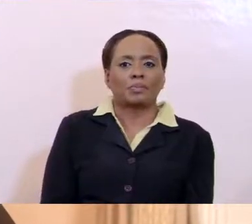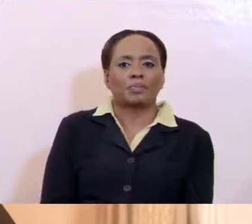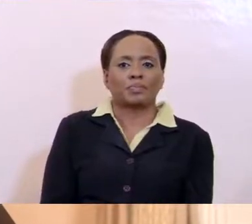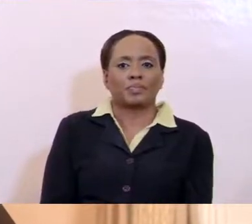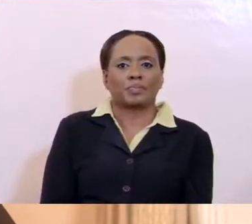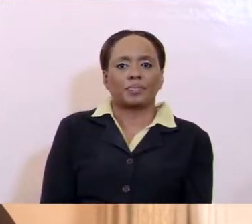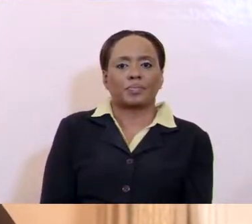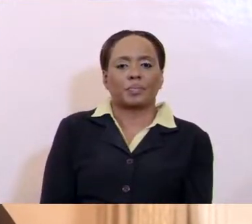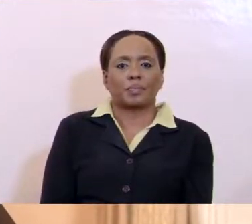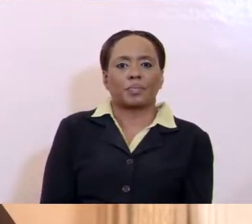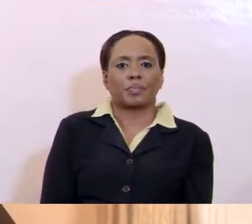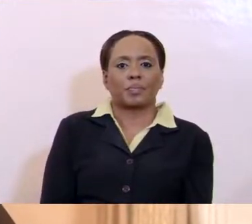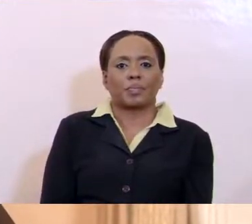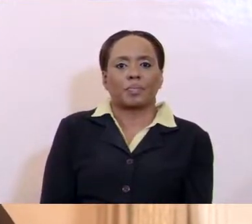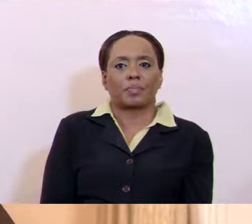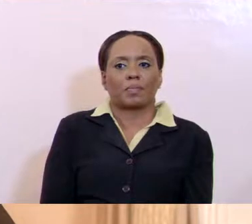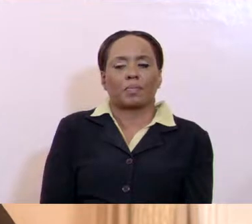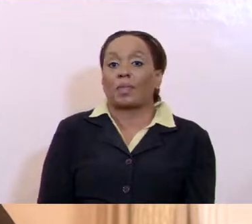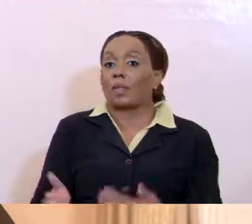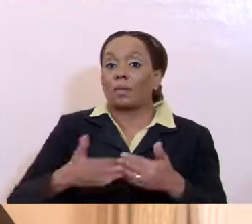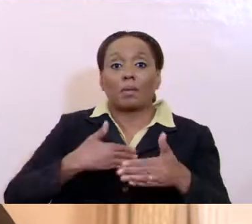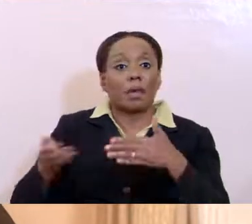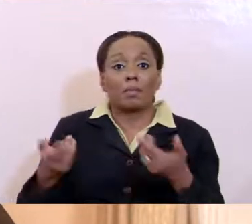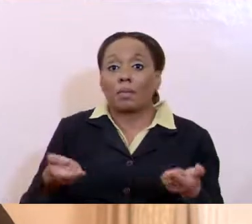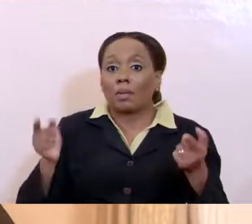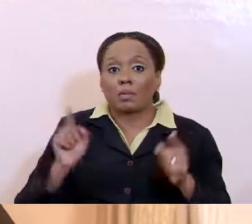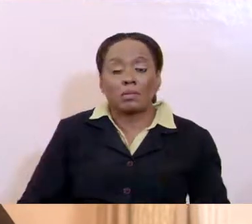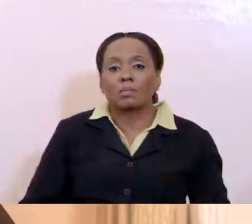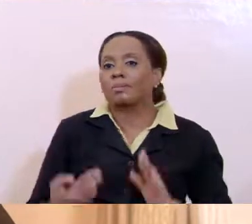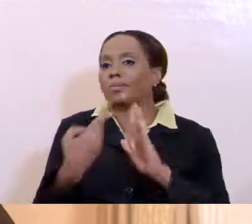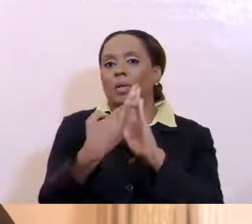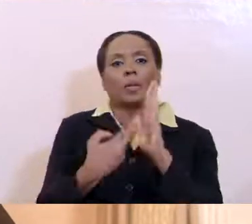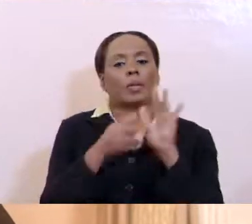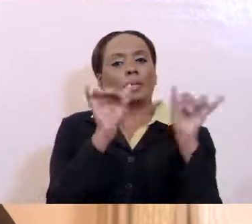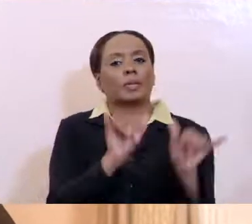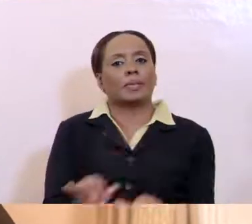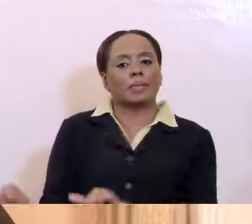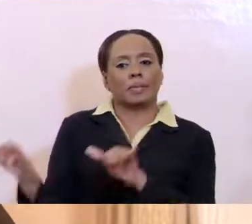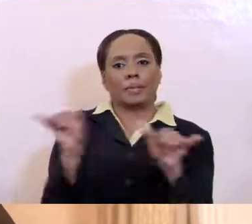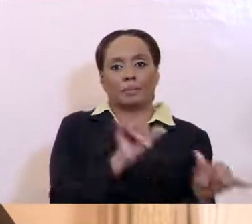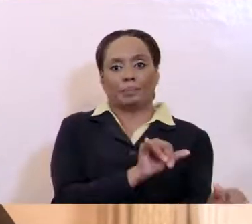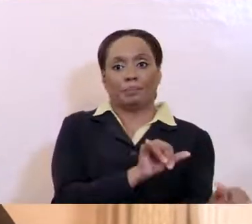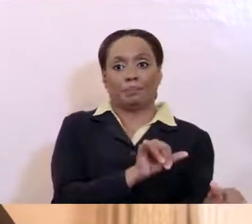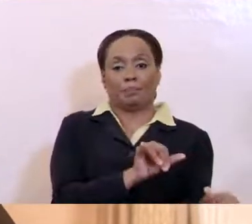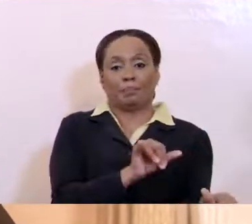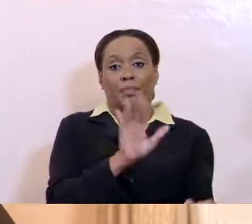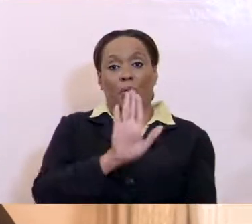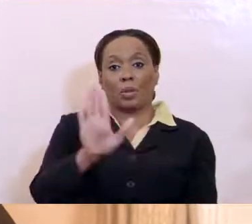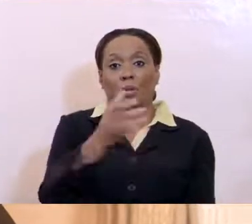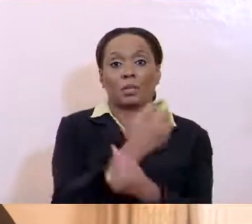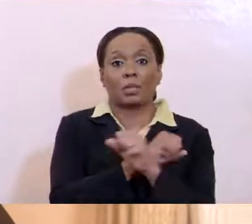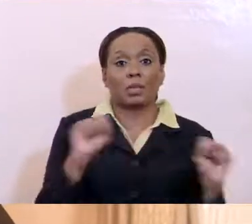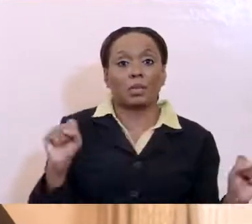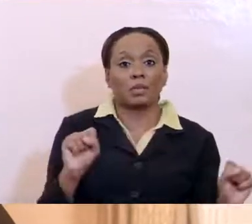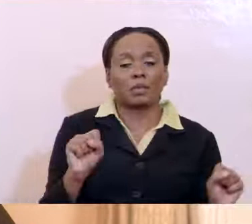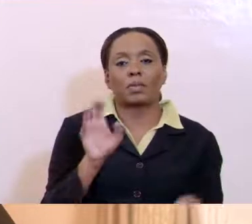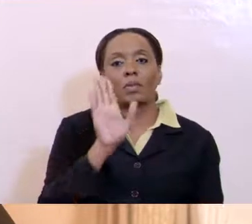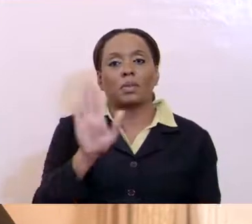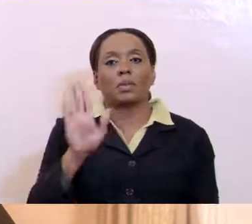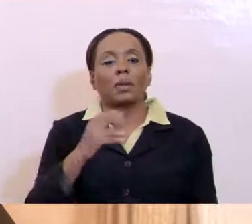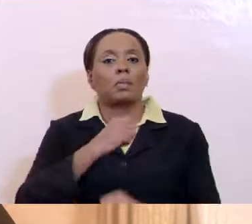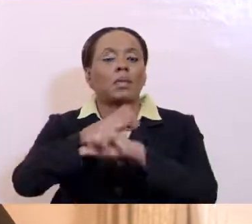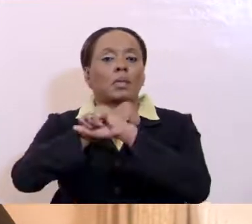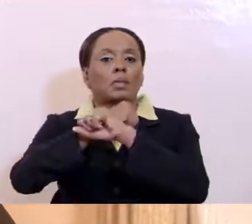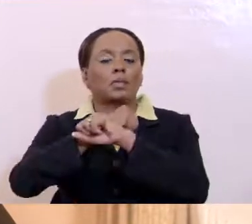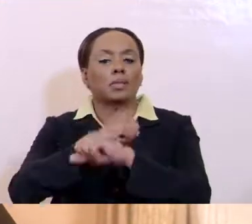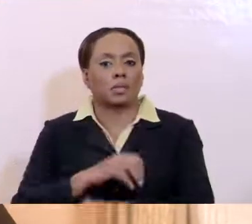Whatever you do, the rules still remain the same. The rules for your safety, the rules for your